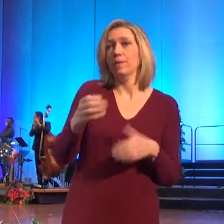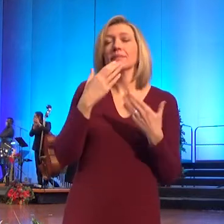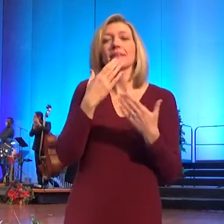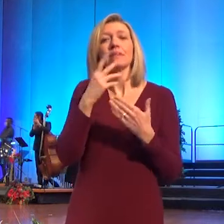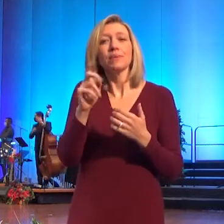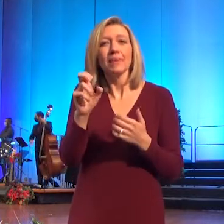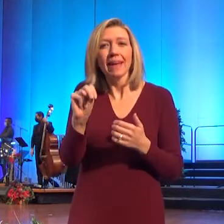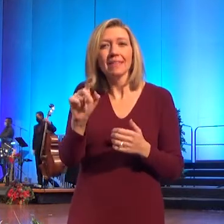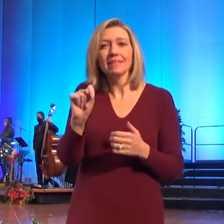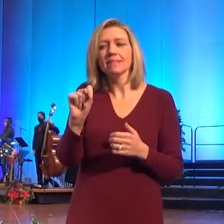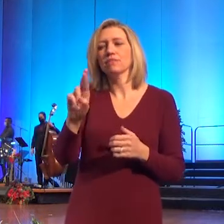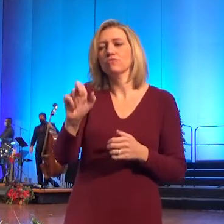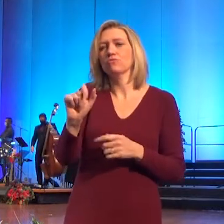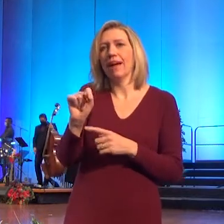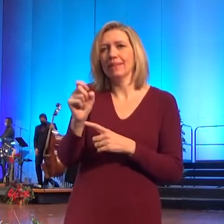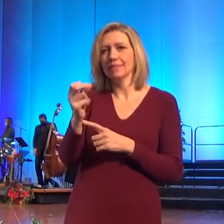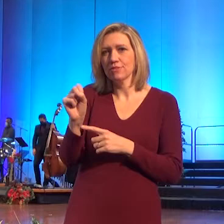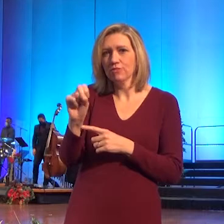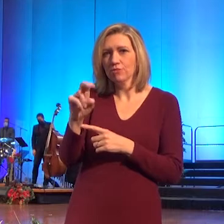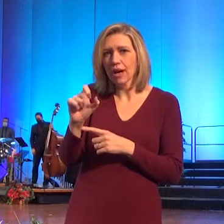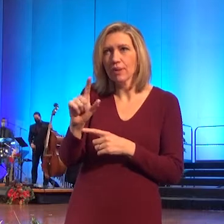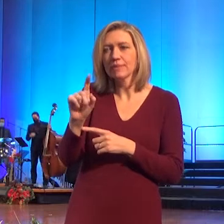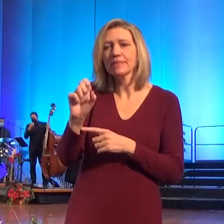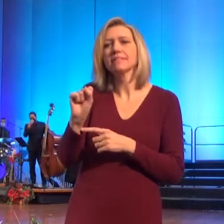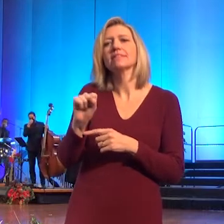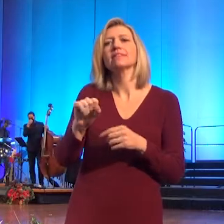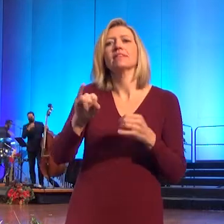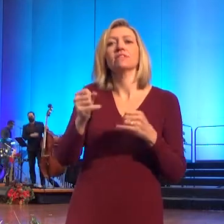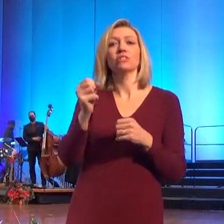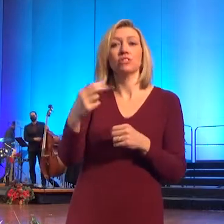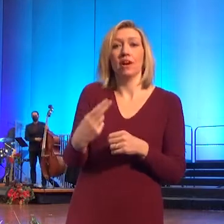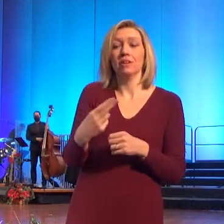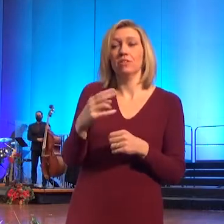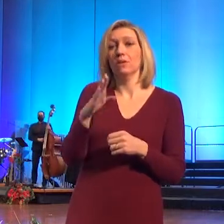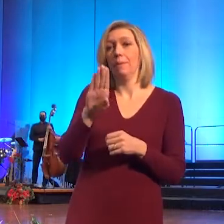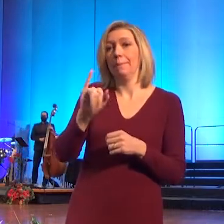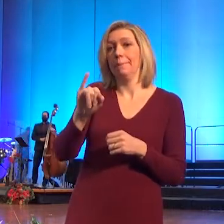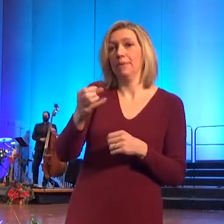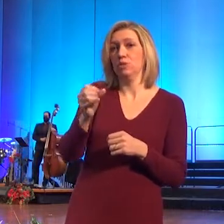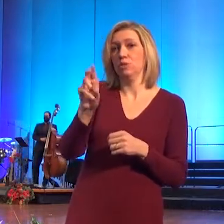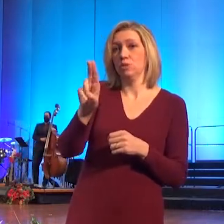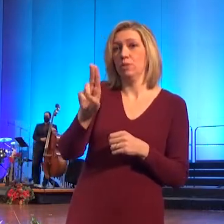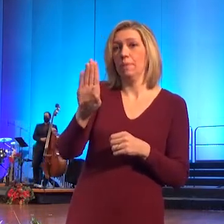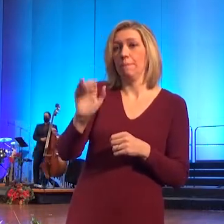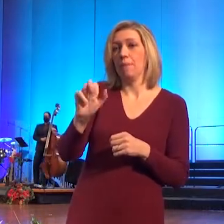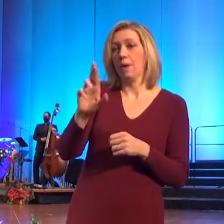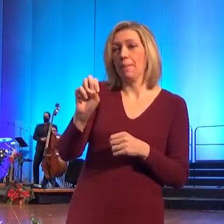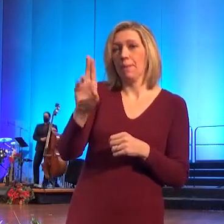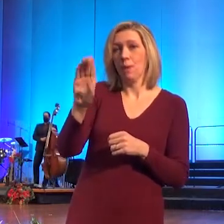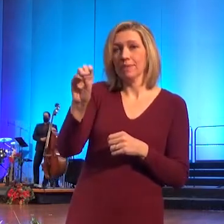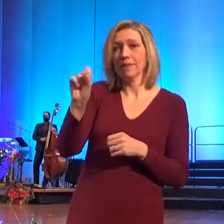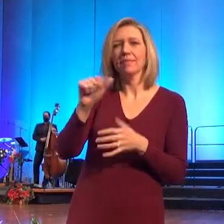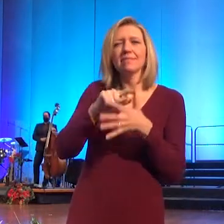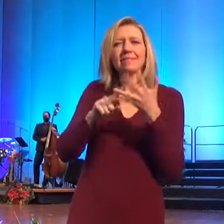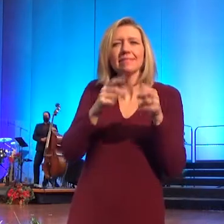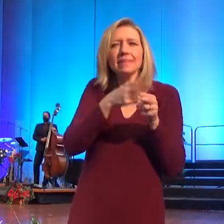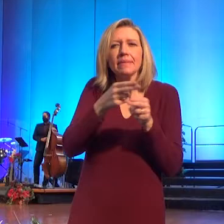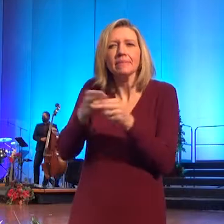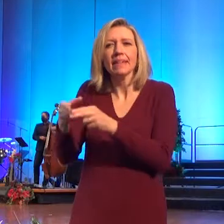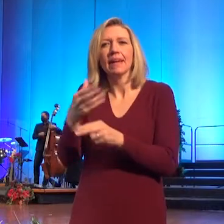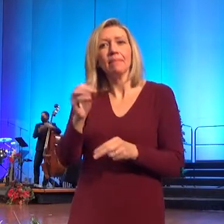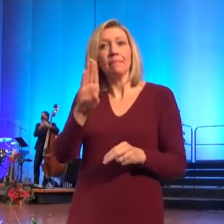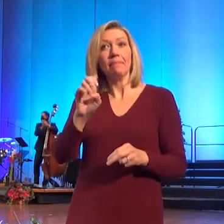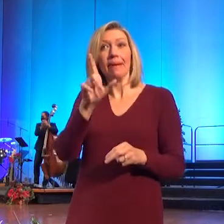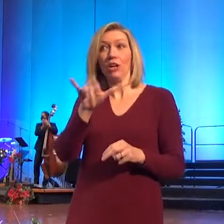Kent Rattenstrauss. Josh Byers, Bijou Barbosa. Hey, there's a Barry